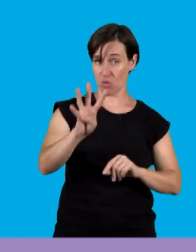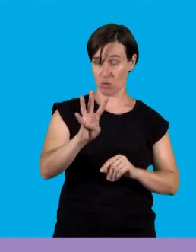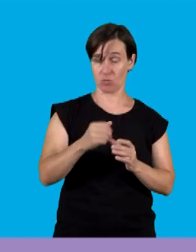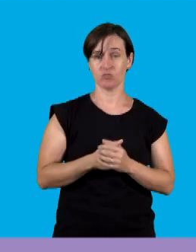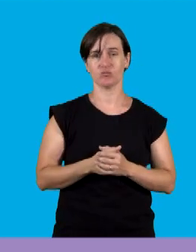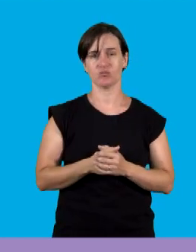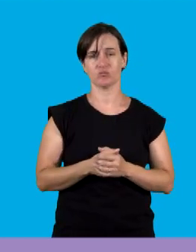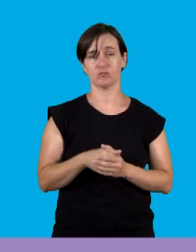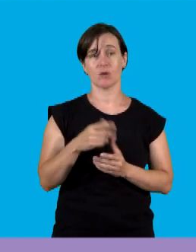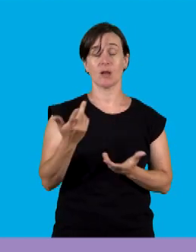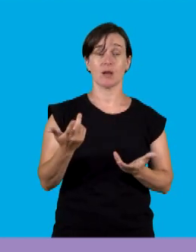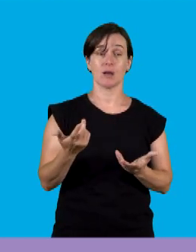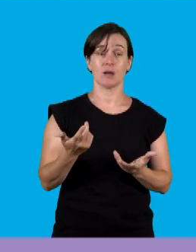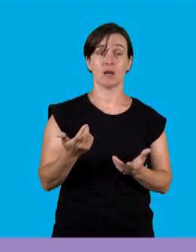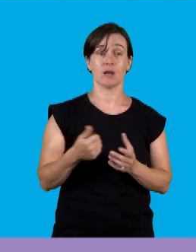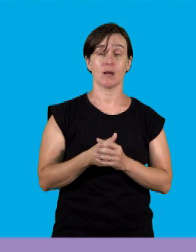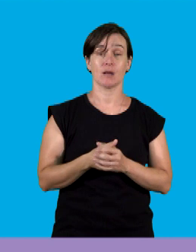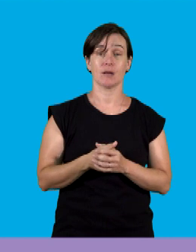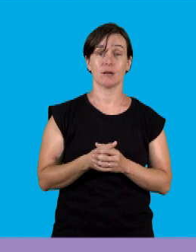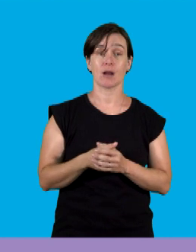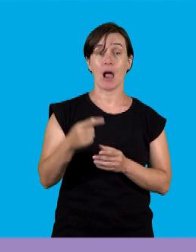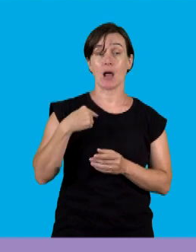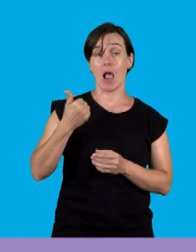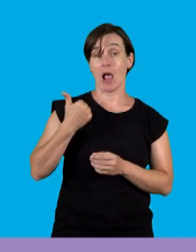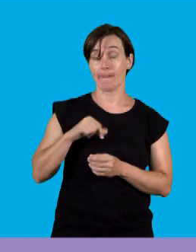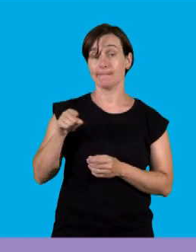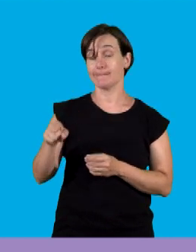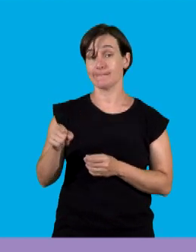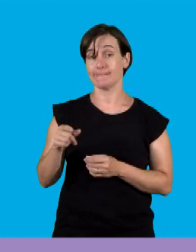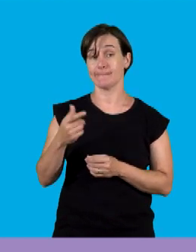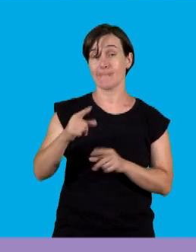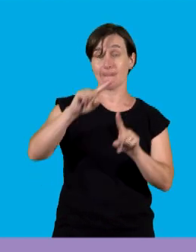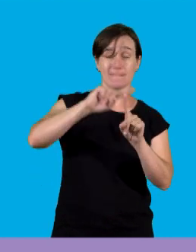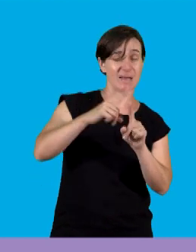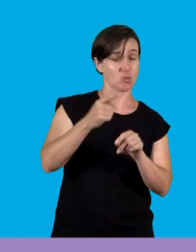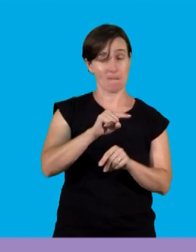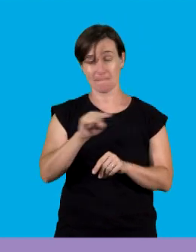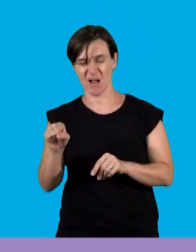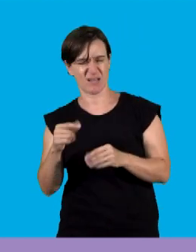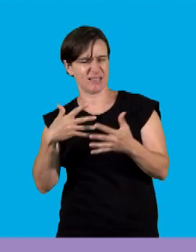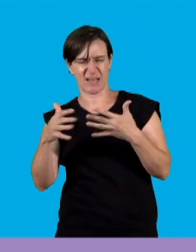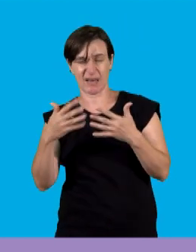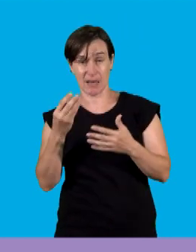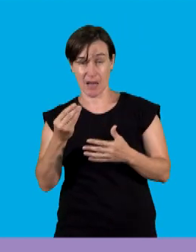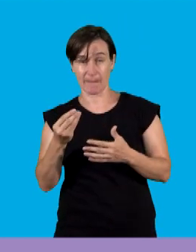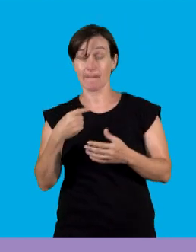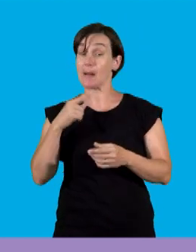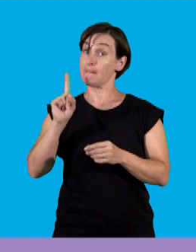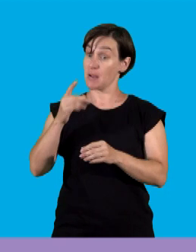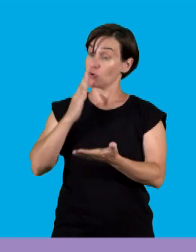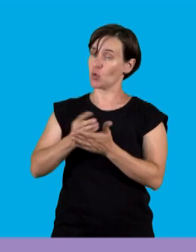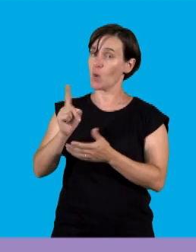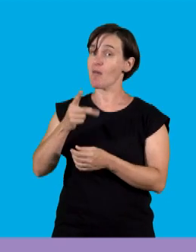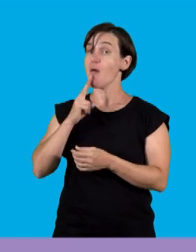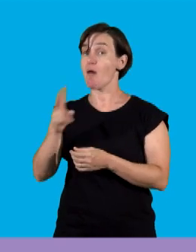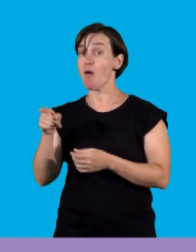from the term number, because we are working with the fourth term, and then we are going to add or subtract a number or a